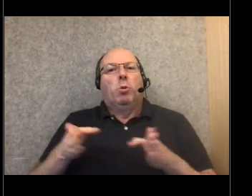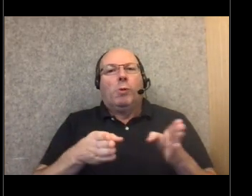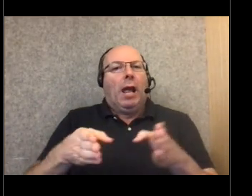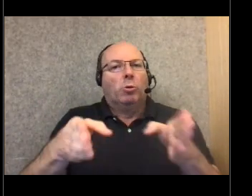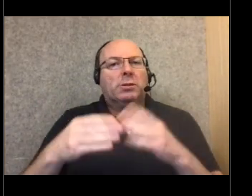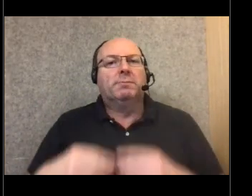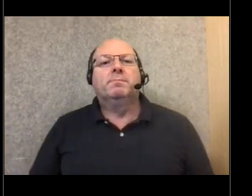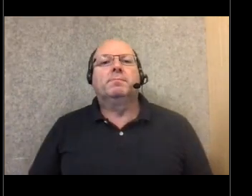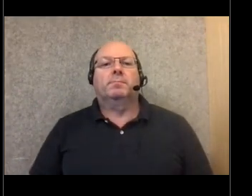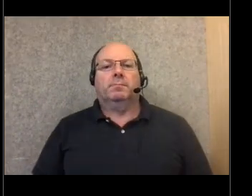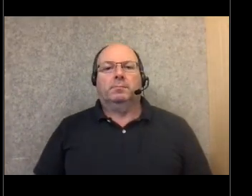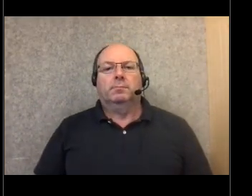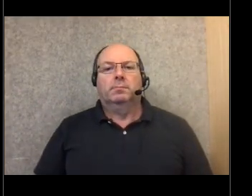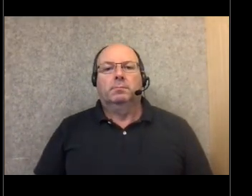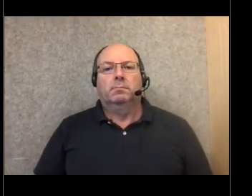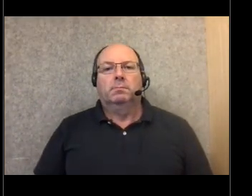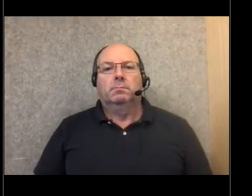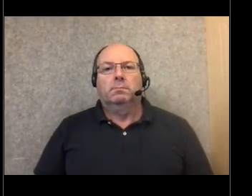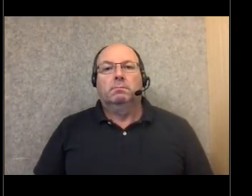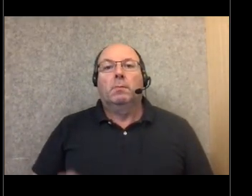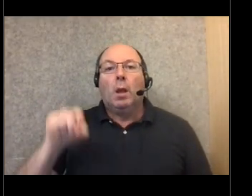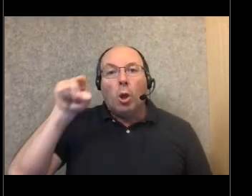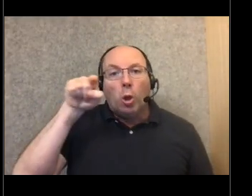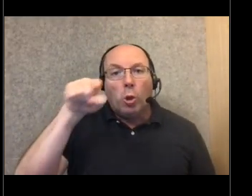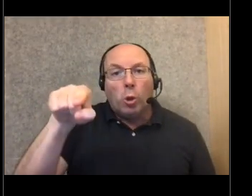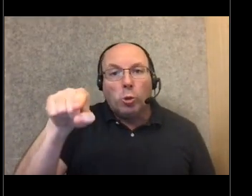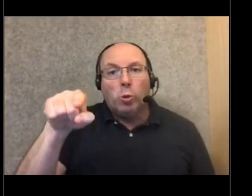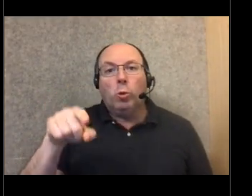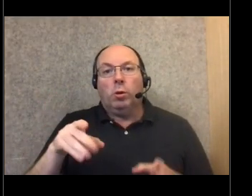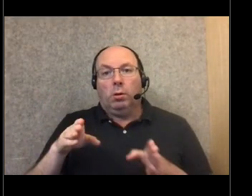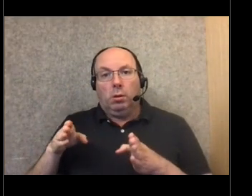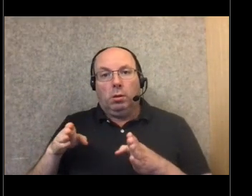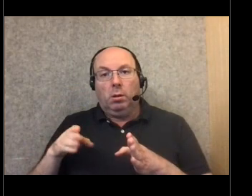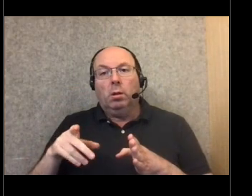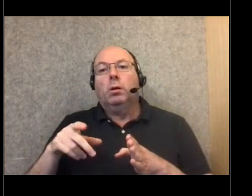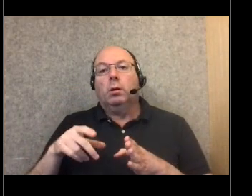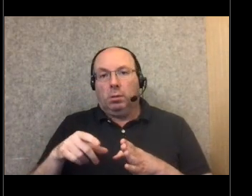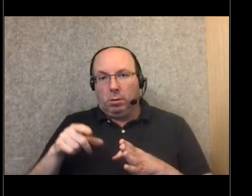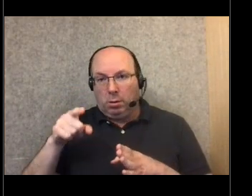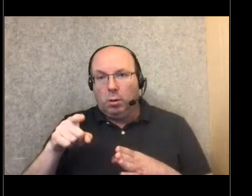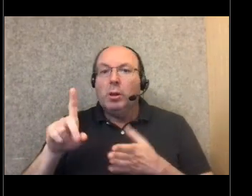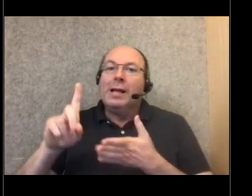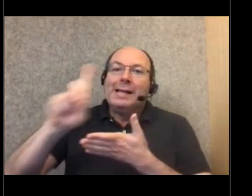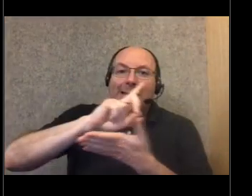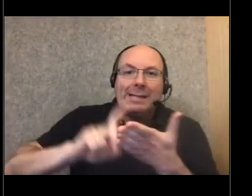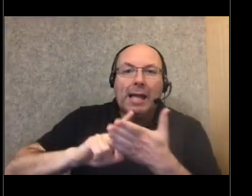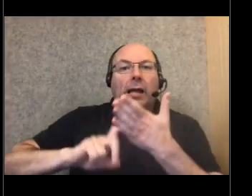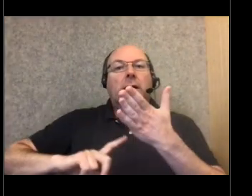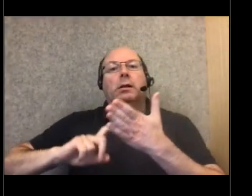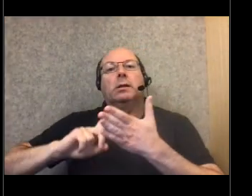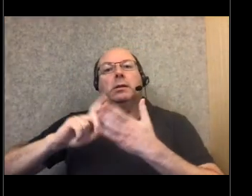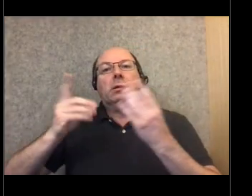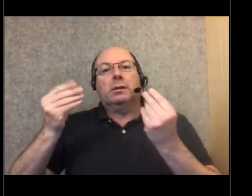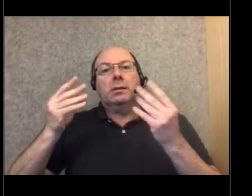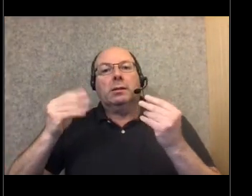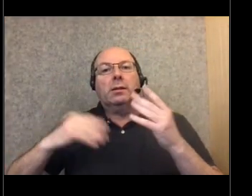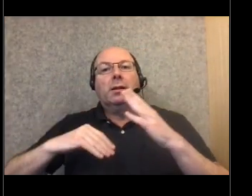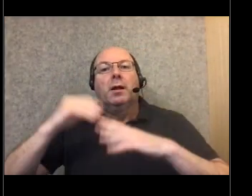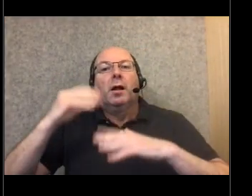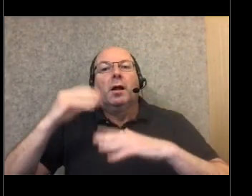Planning for accessibility should be an integral part of the design process in